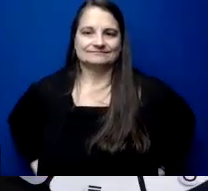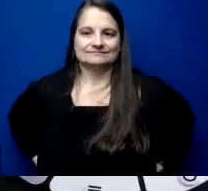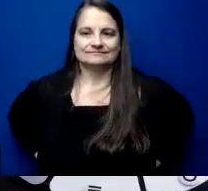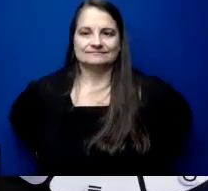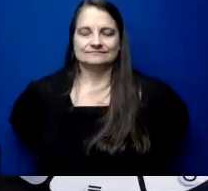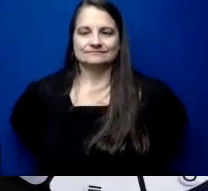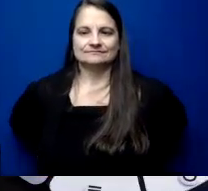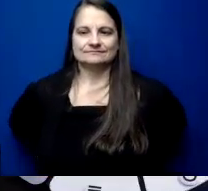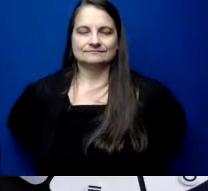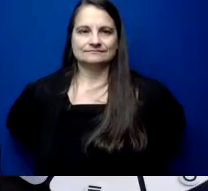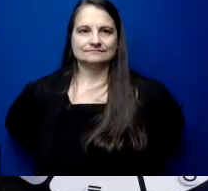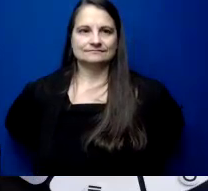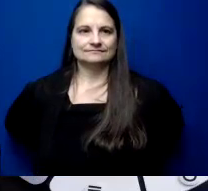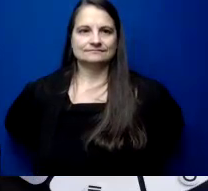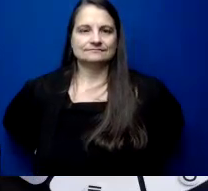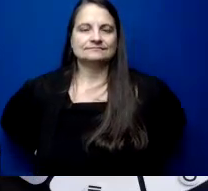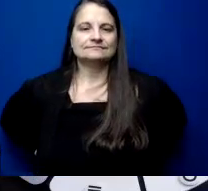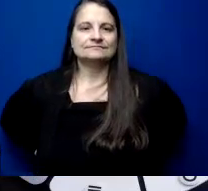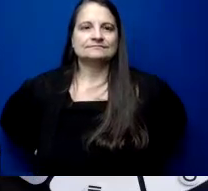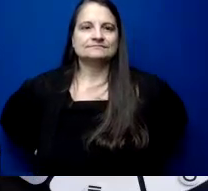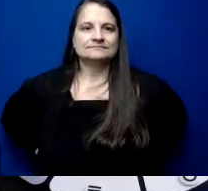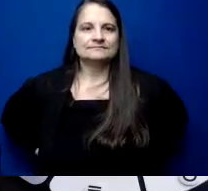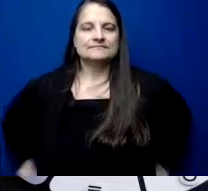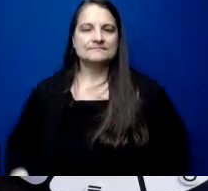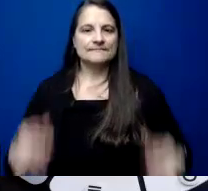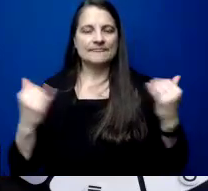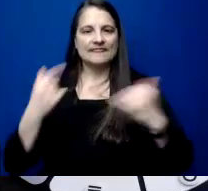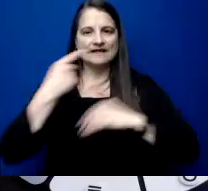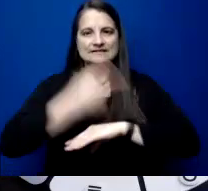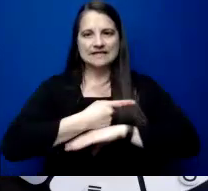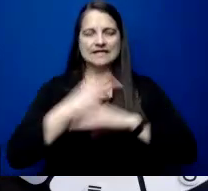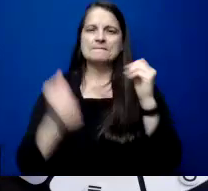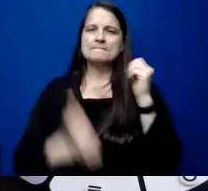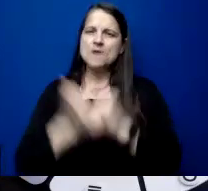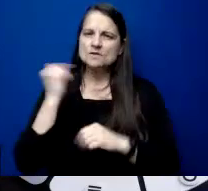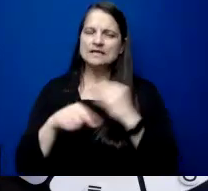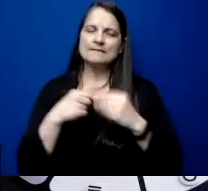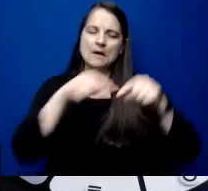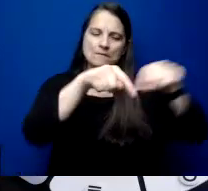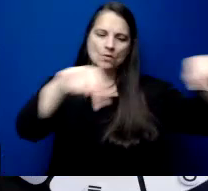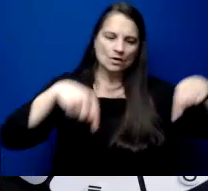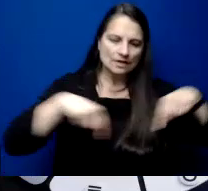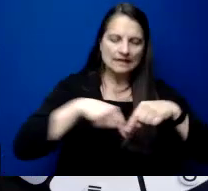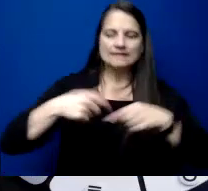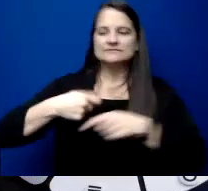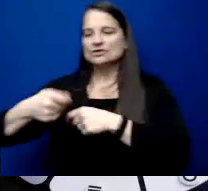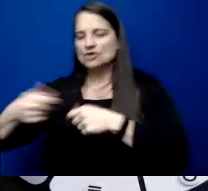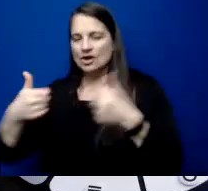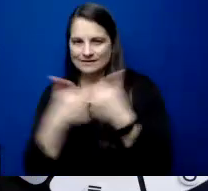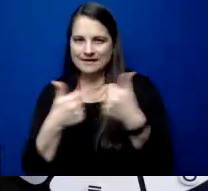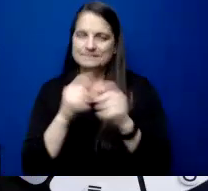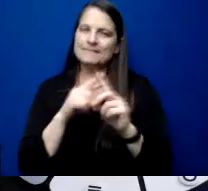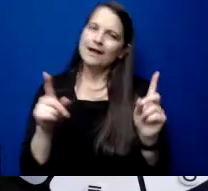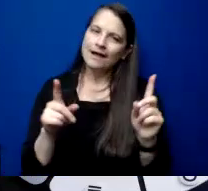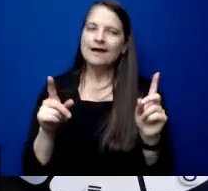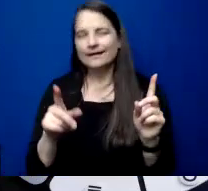And today was supposed to be mostly about board games, card games, but I would be remiss if I didn't mention video games a little bit.